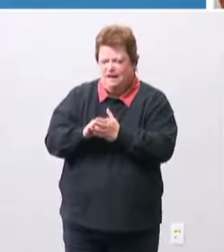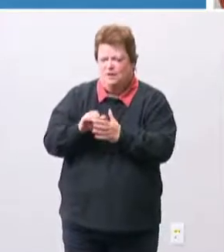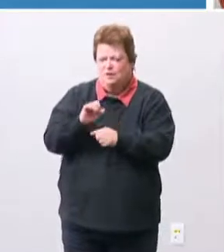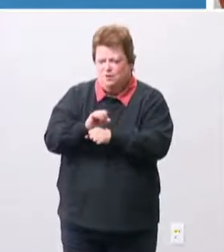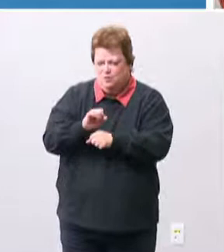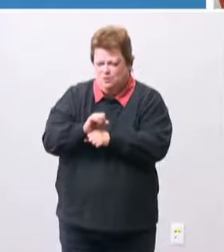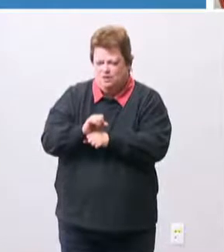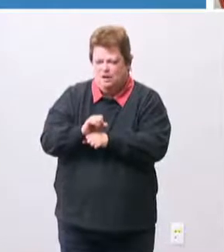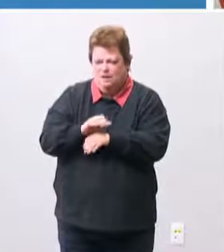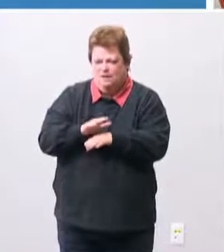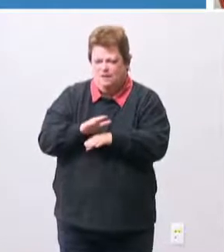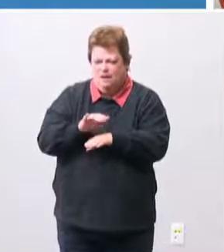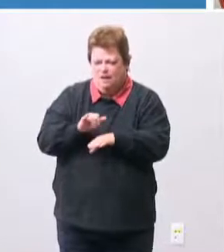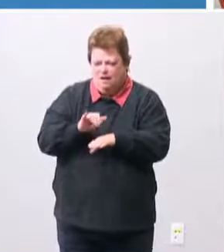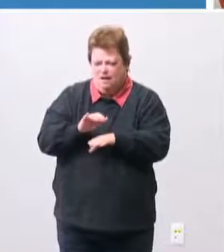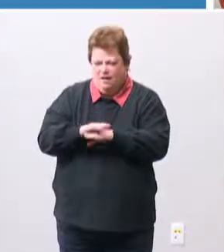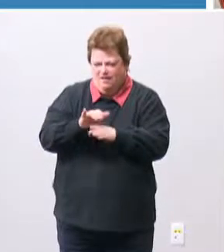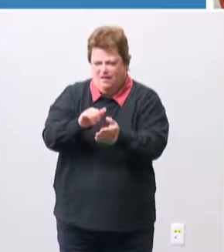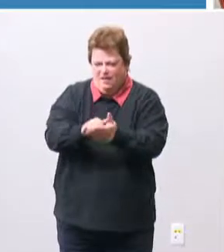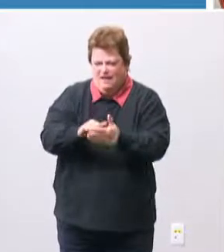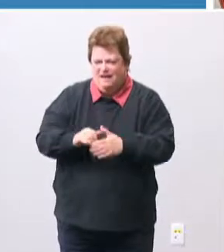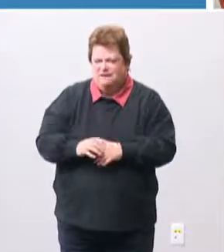working on diligently to see